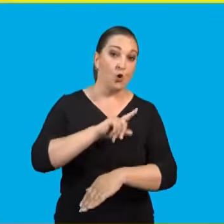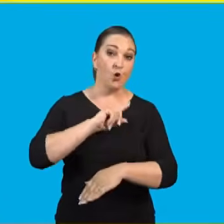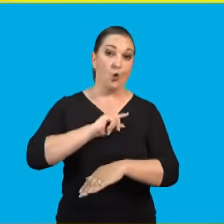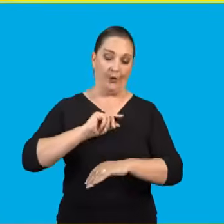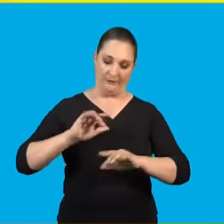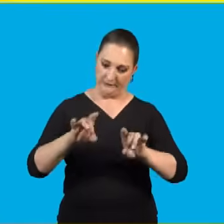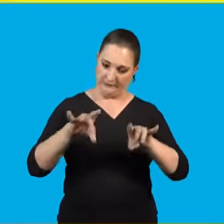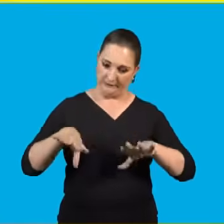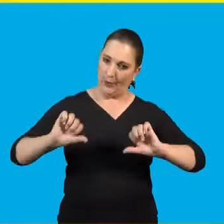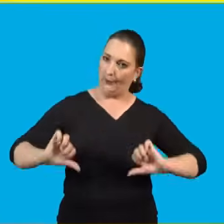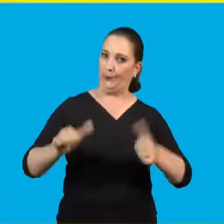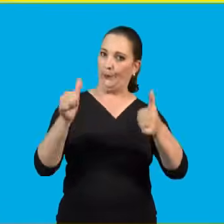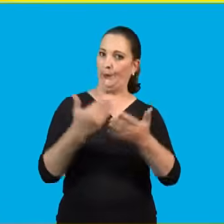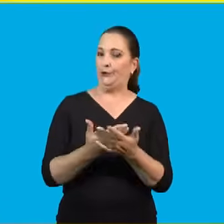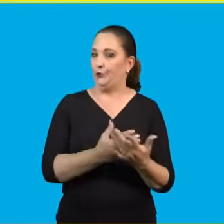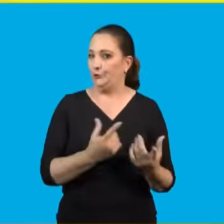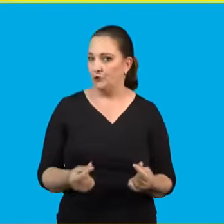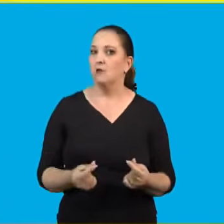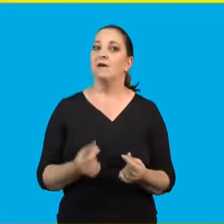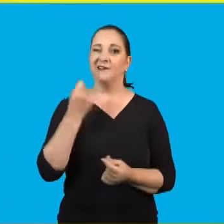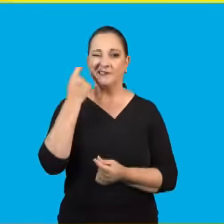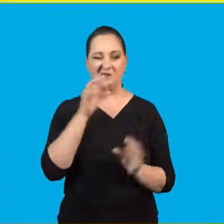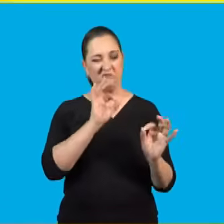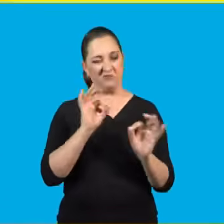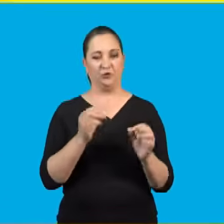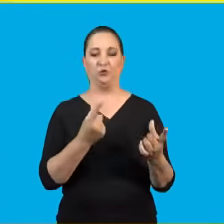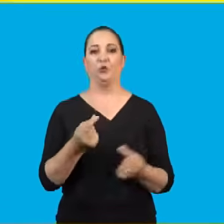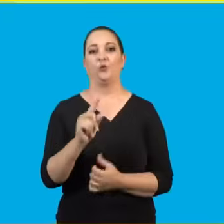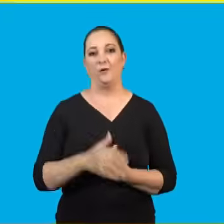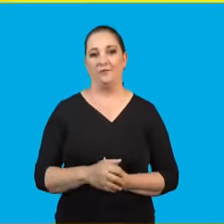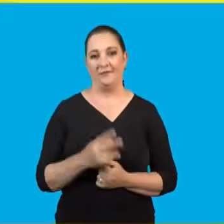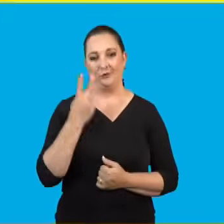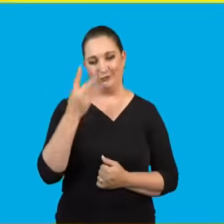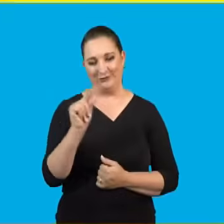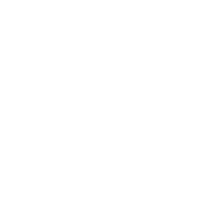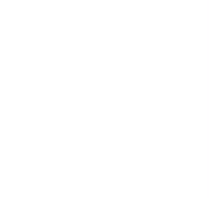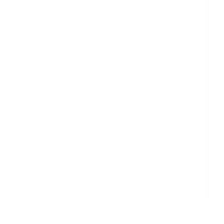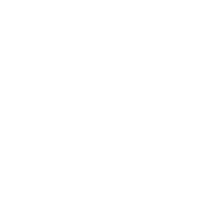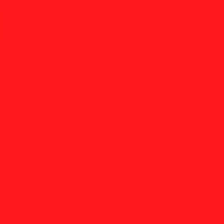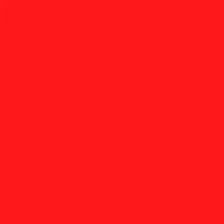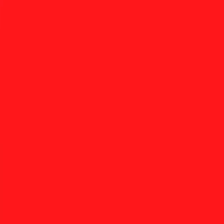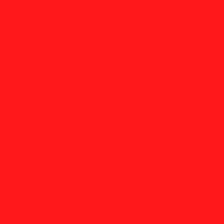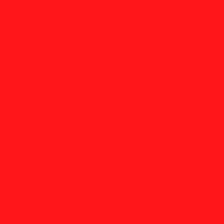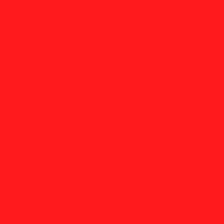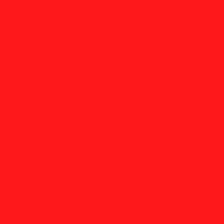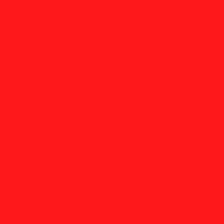in your exams so that you know exactly what to do. I will see you soon.